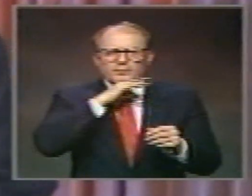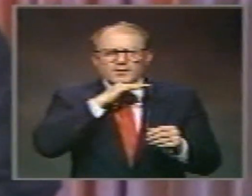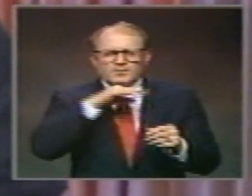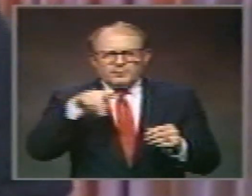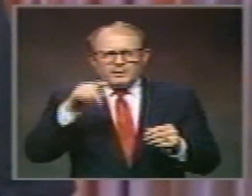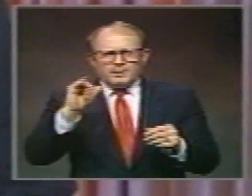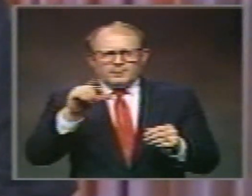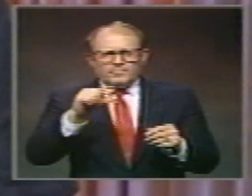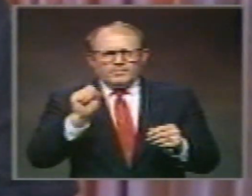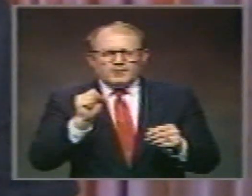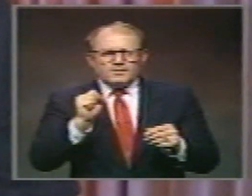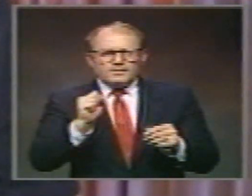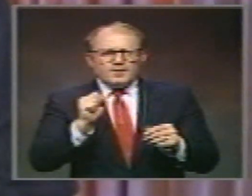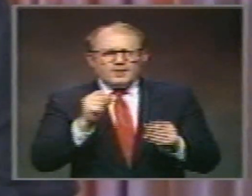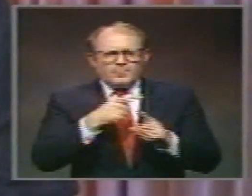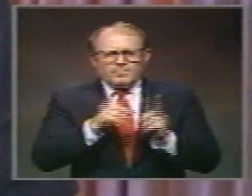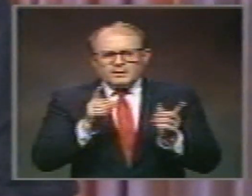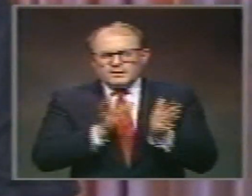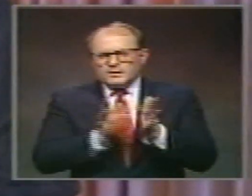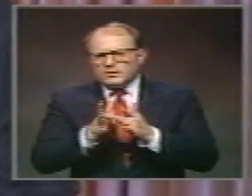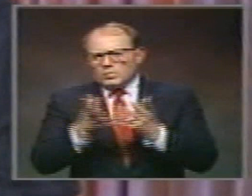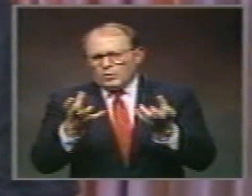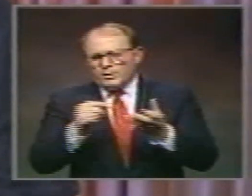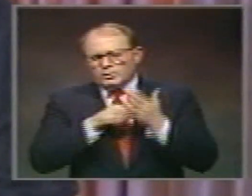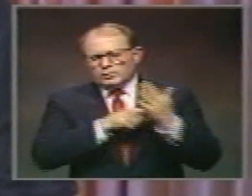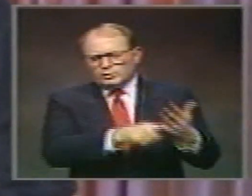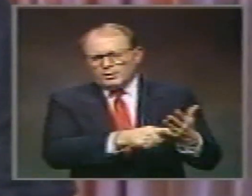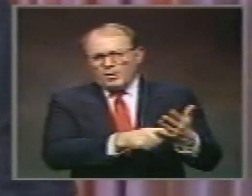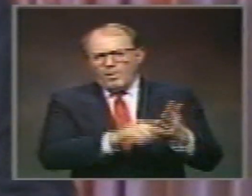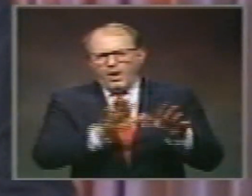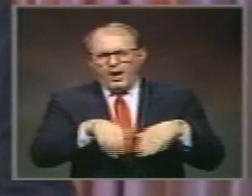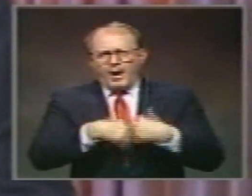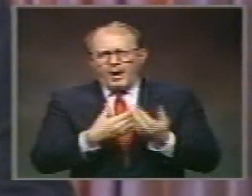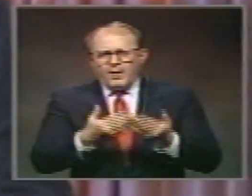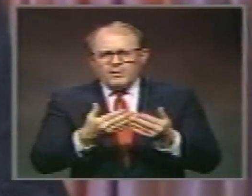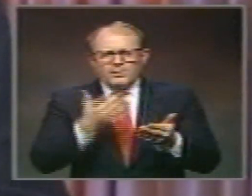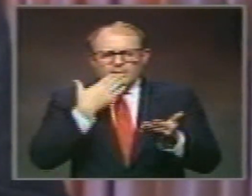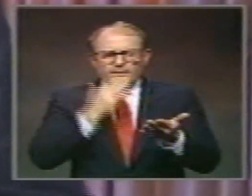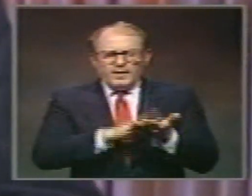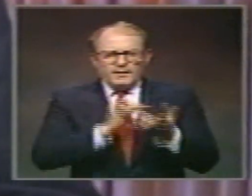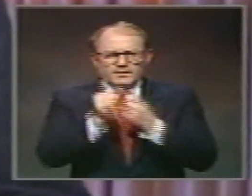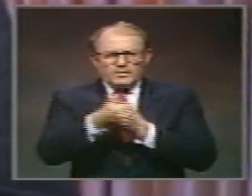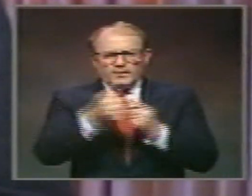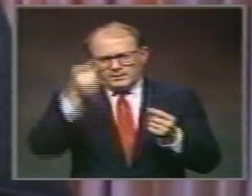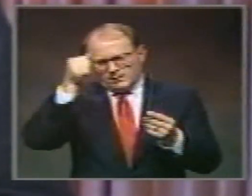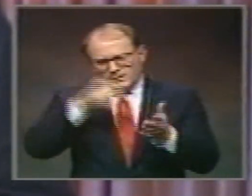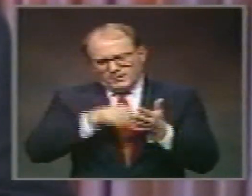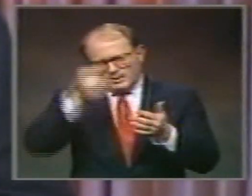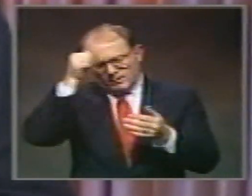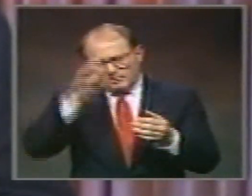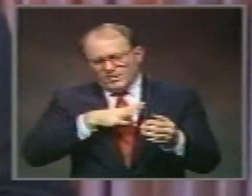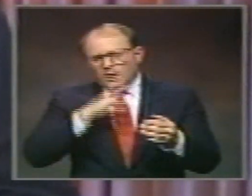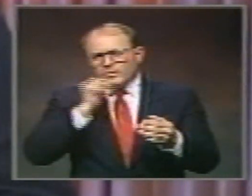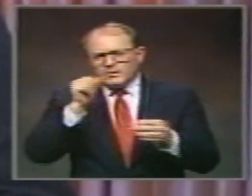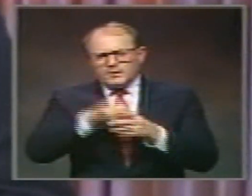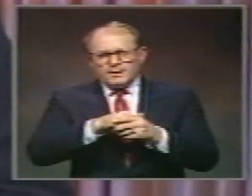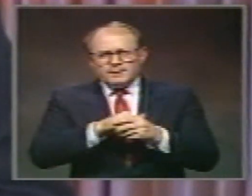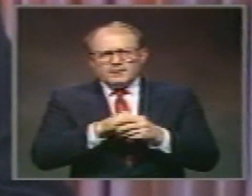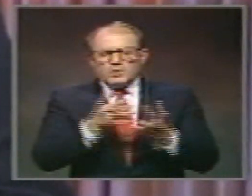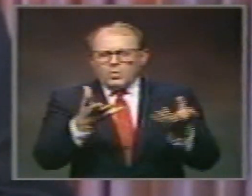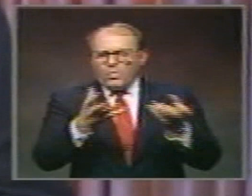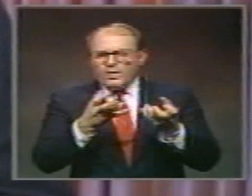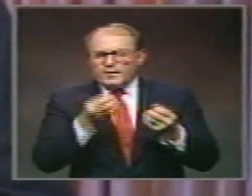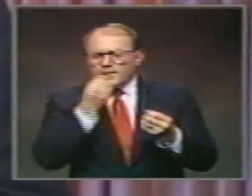the destitute, desperate condition this young man was in. He even says he would gladly have eaten the hog